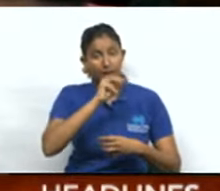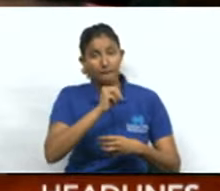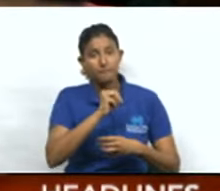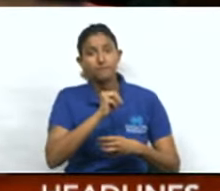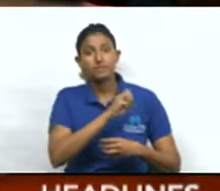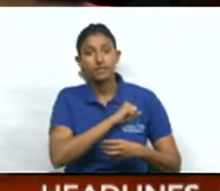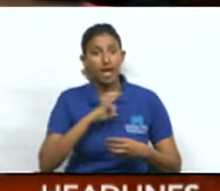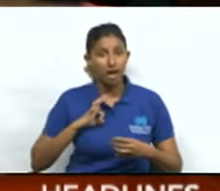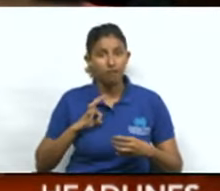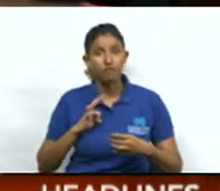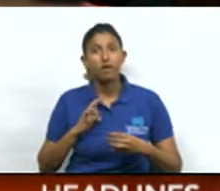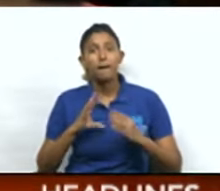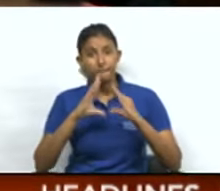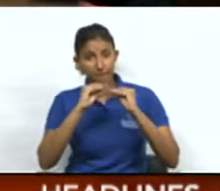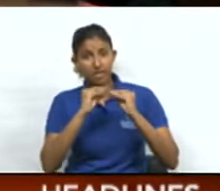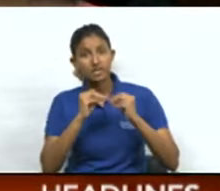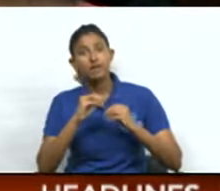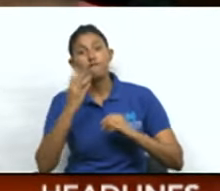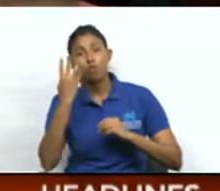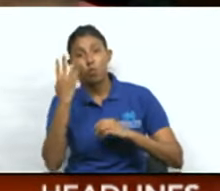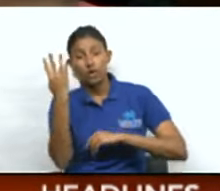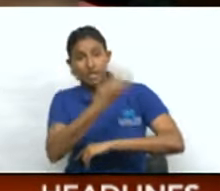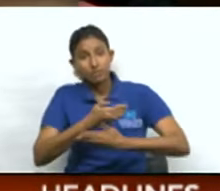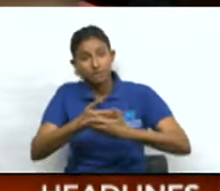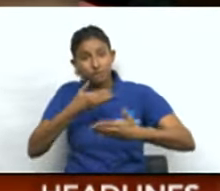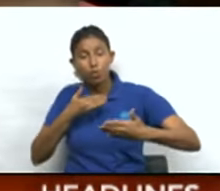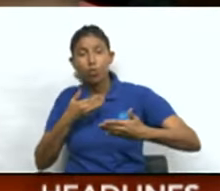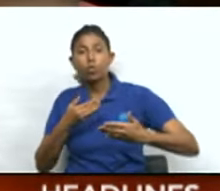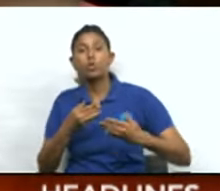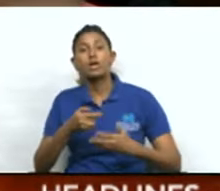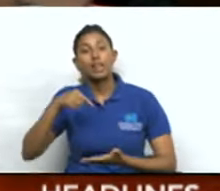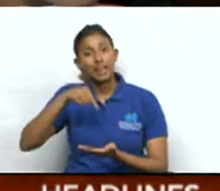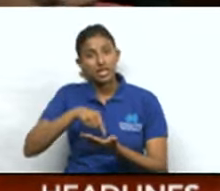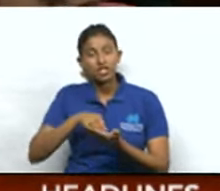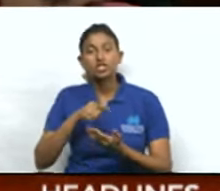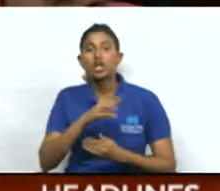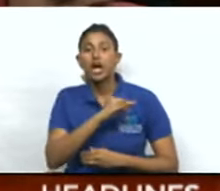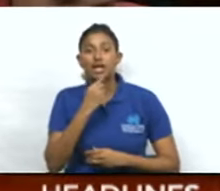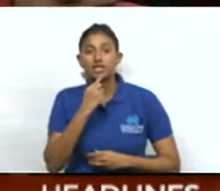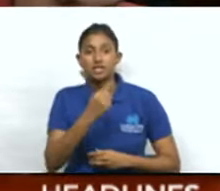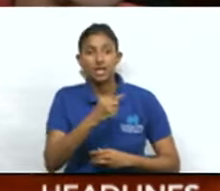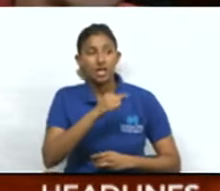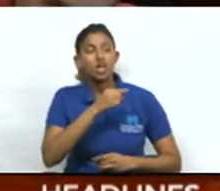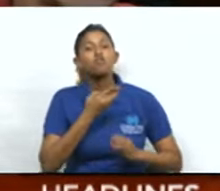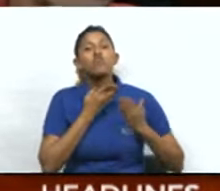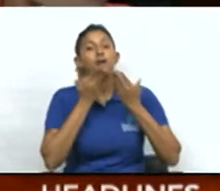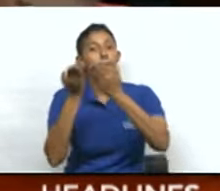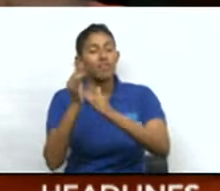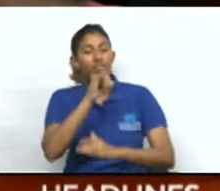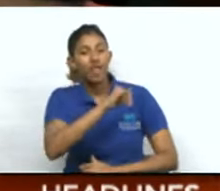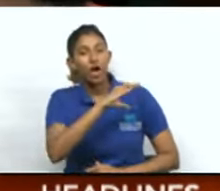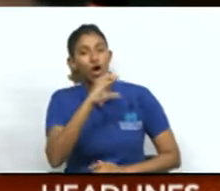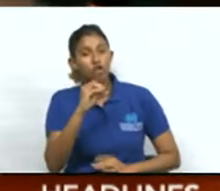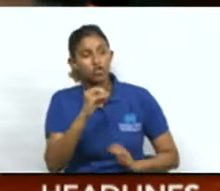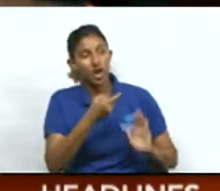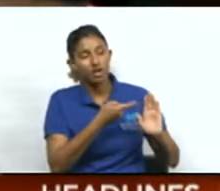before a general election, and recommended that the contract be awarded to OAS, which had the lowest bid of